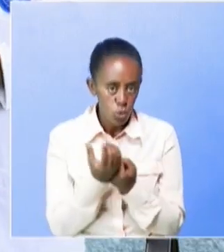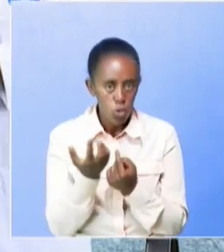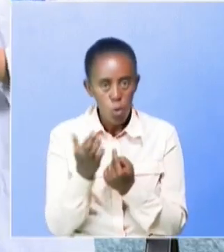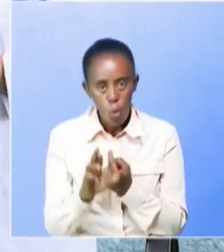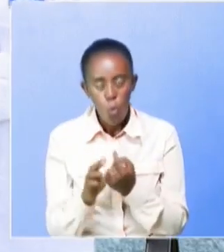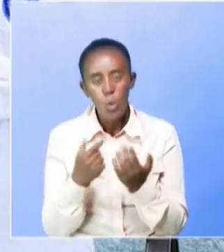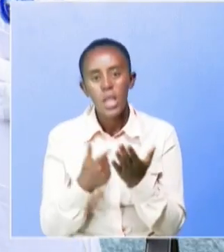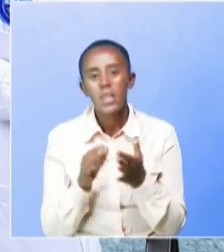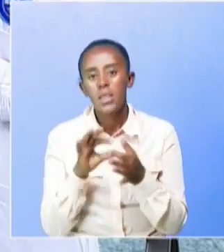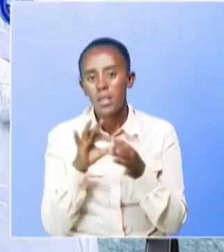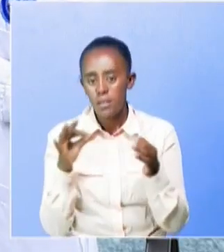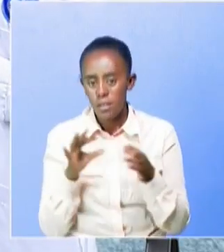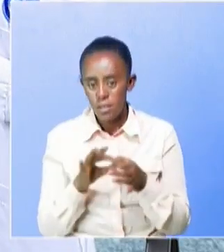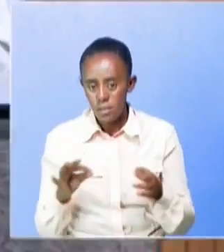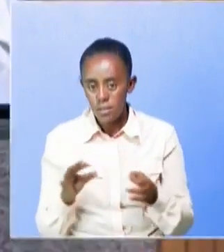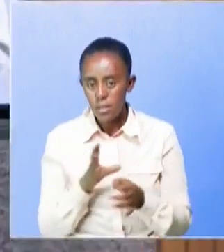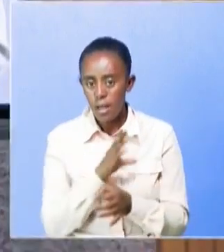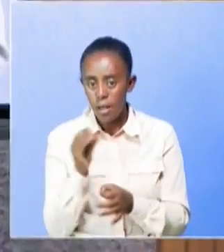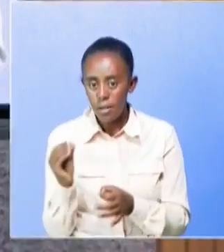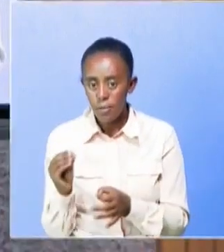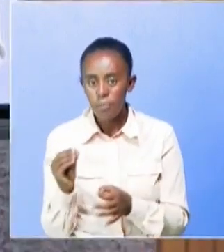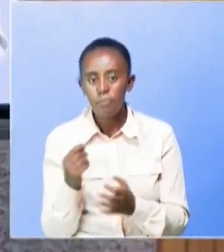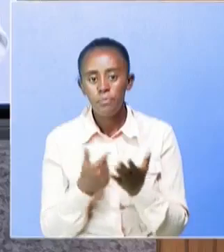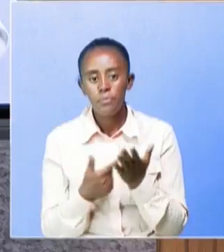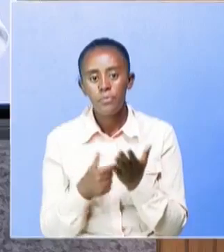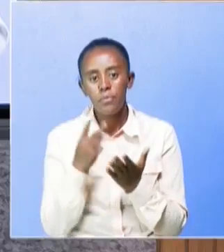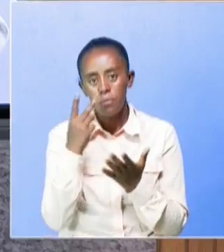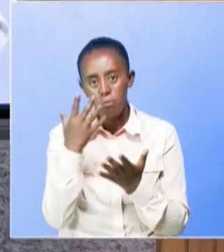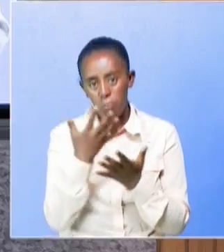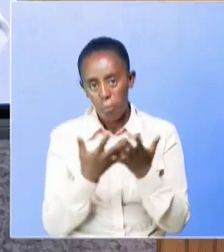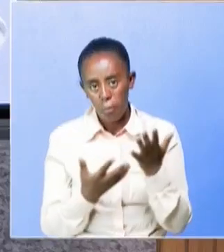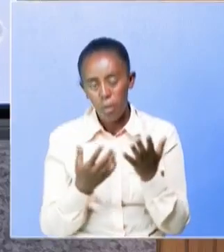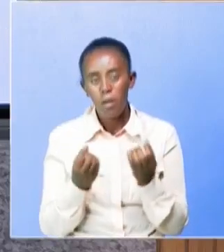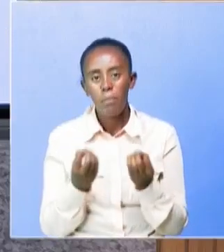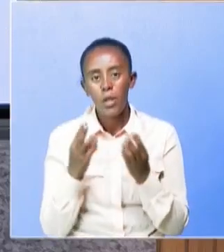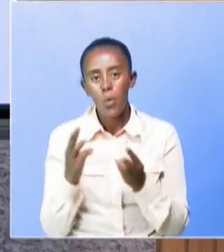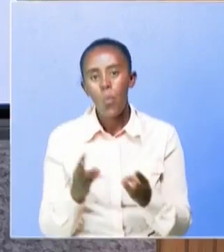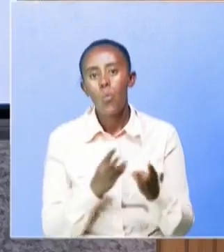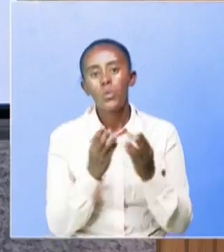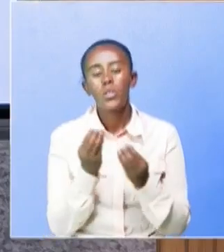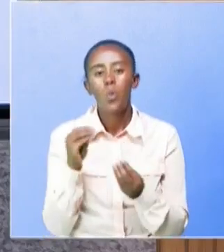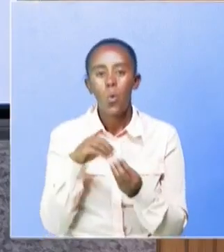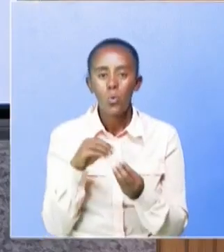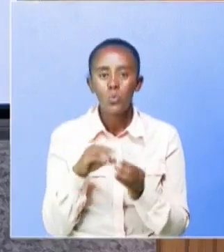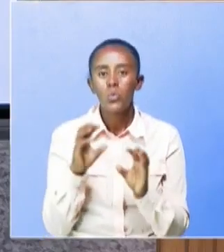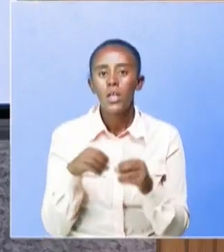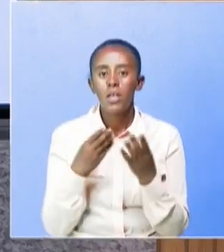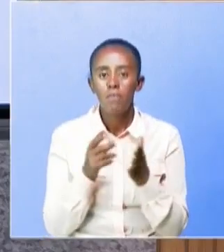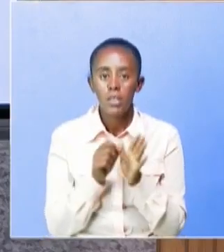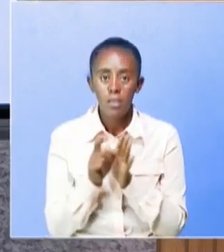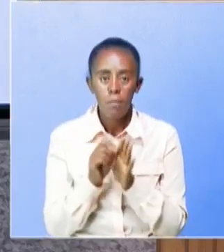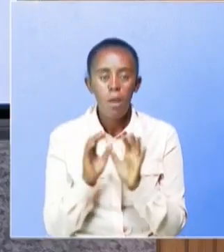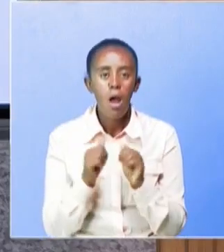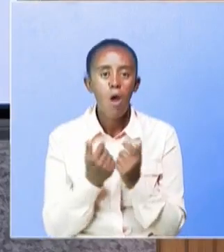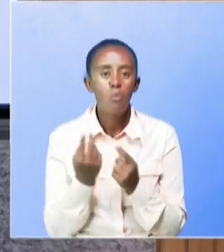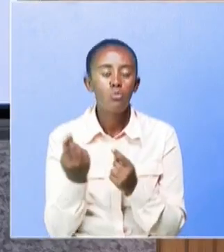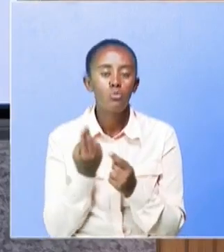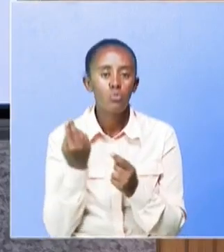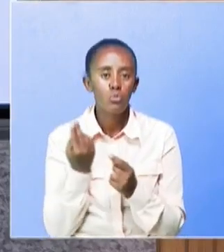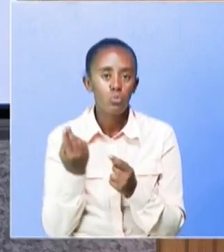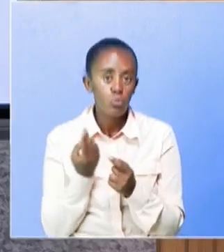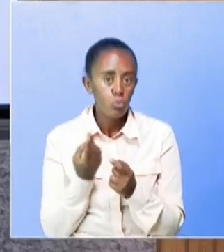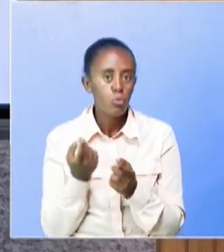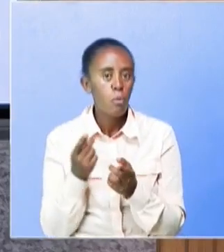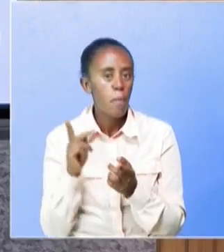in sentences. And since we have seen these many ways and also given examples of how to use past